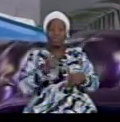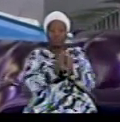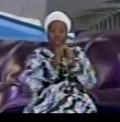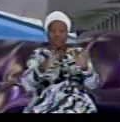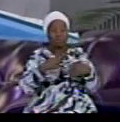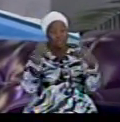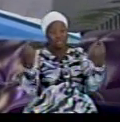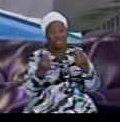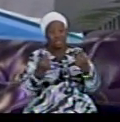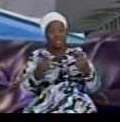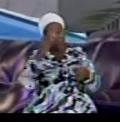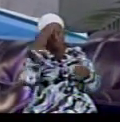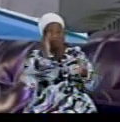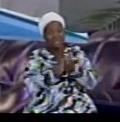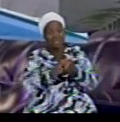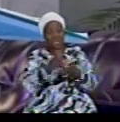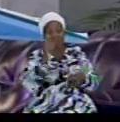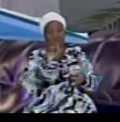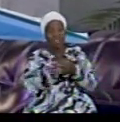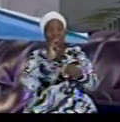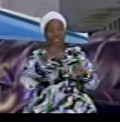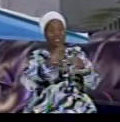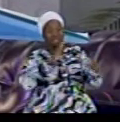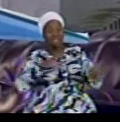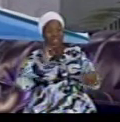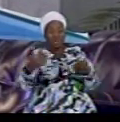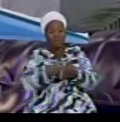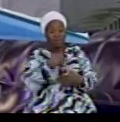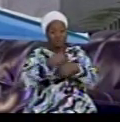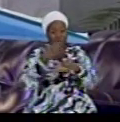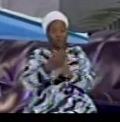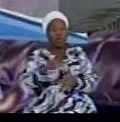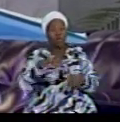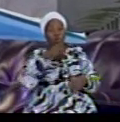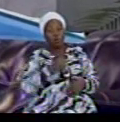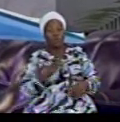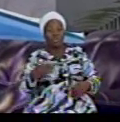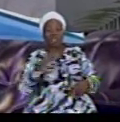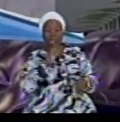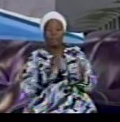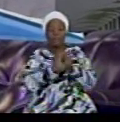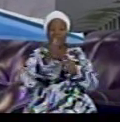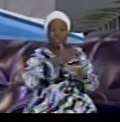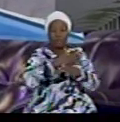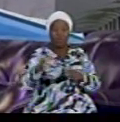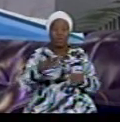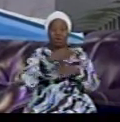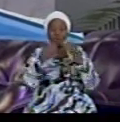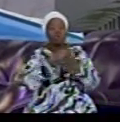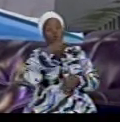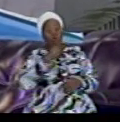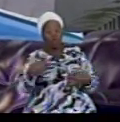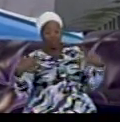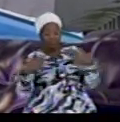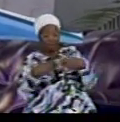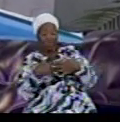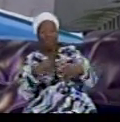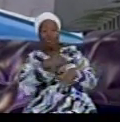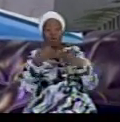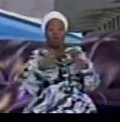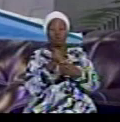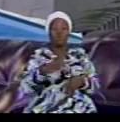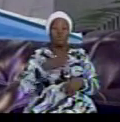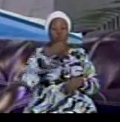in Christ, is a new creature. Old things are passed away. The old fidgeting and the old